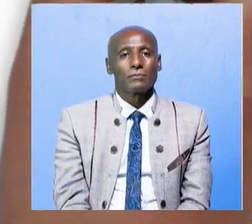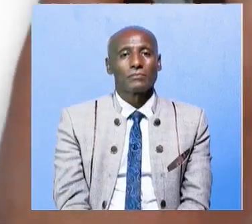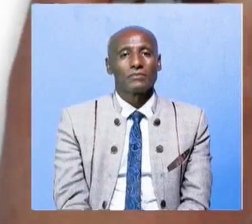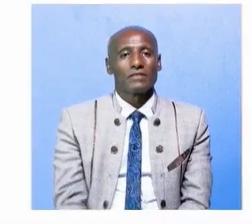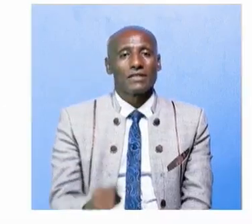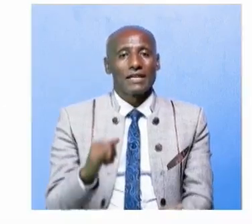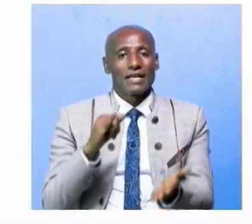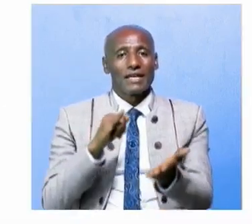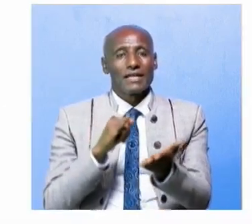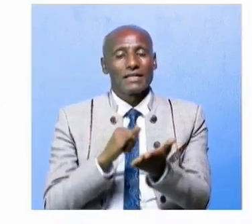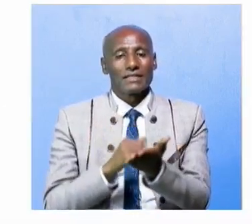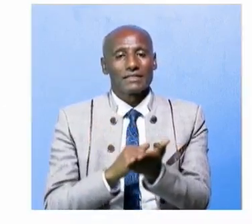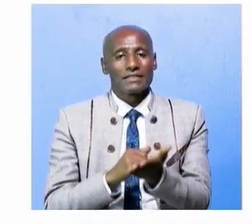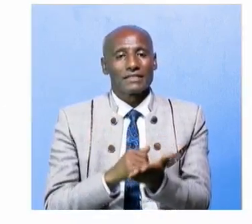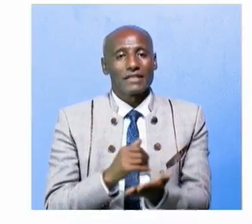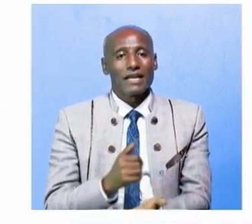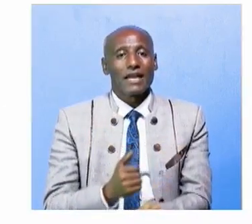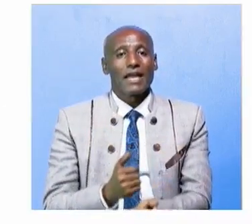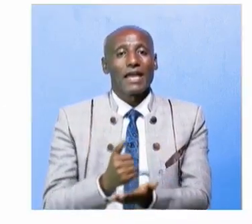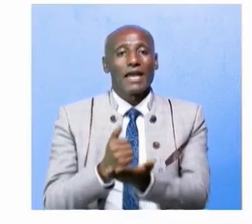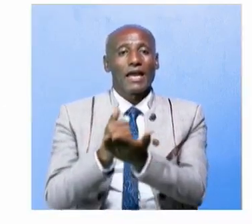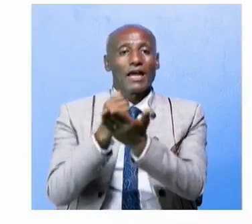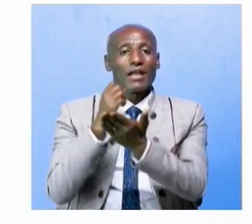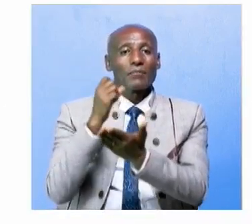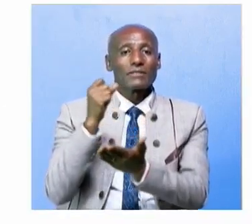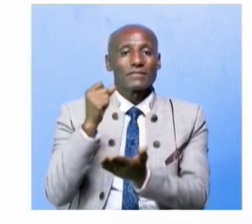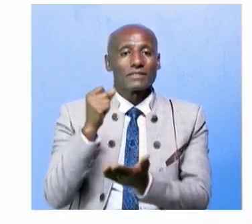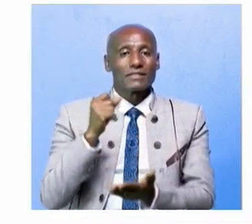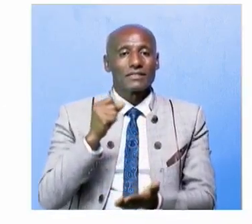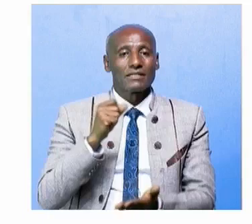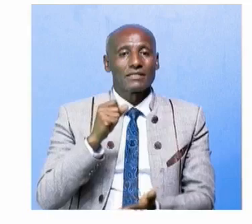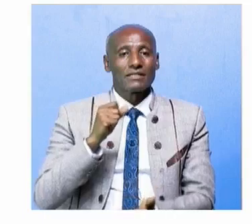it helps us